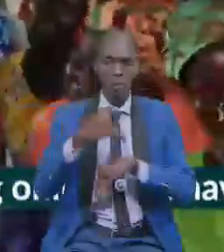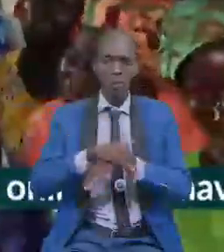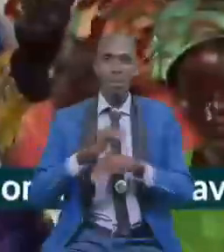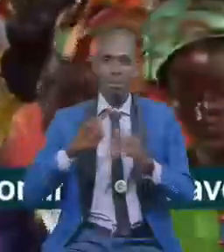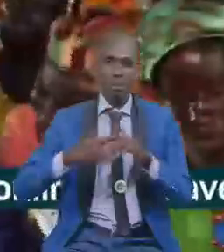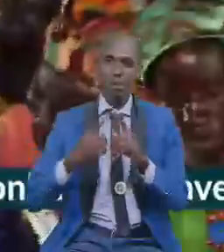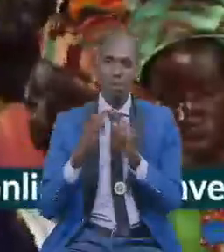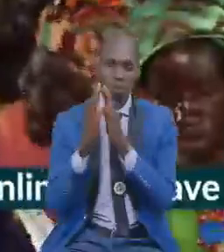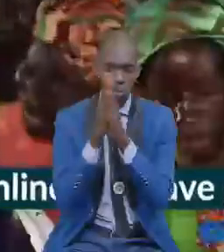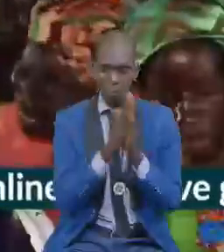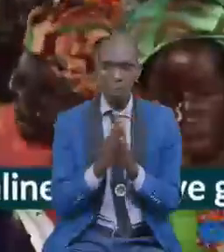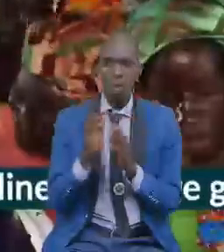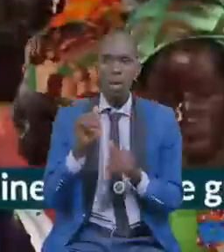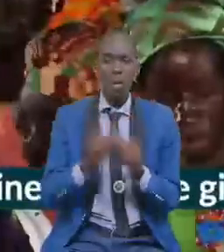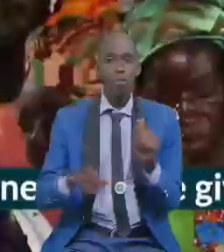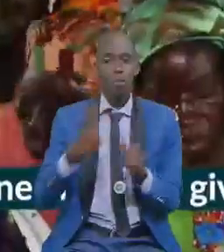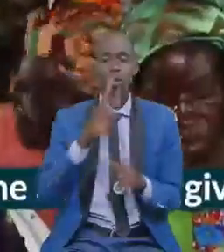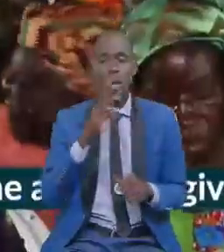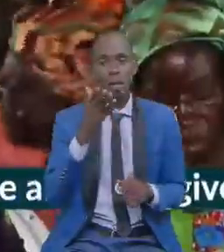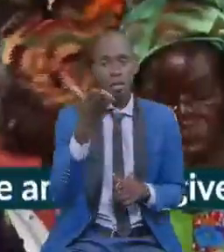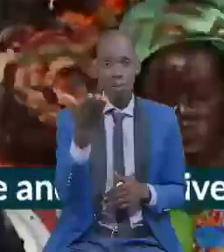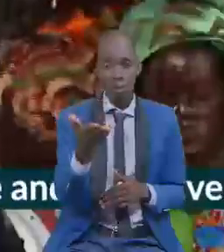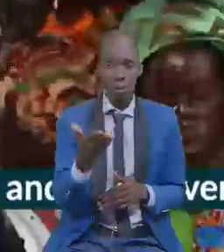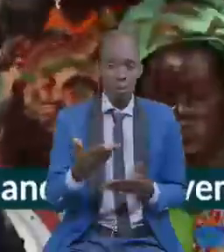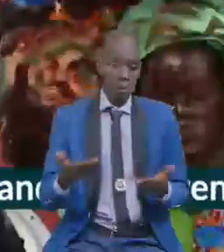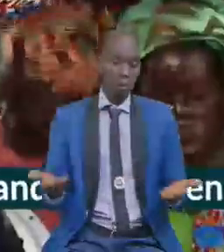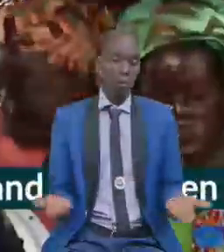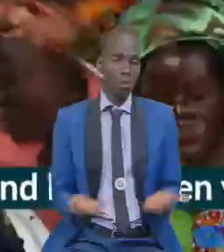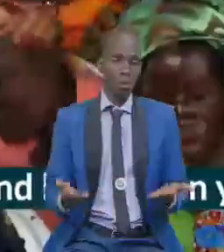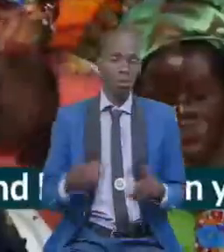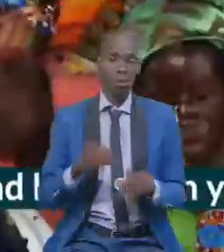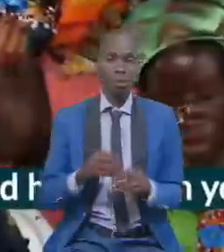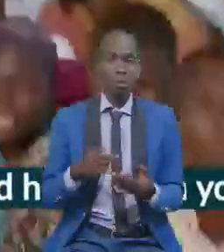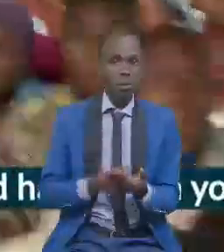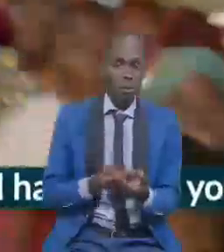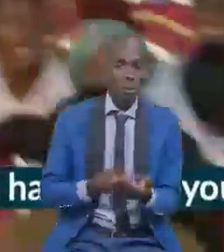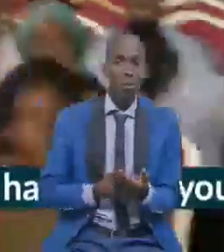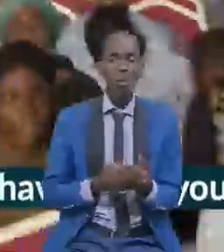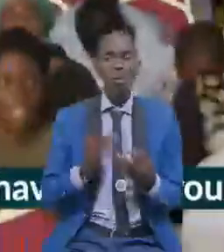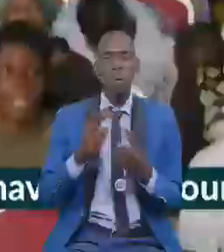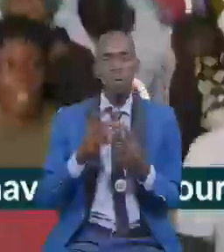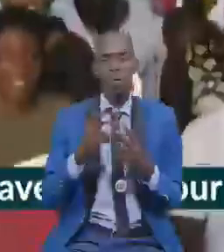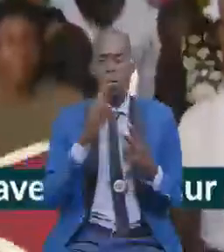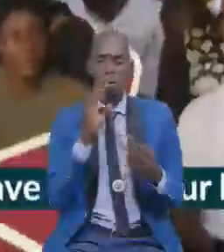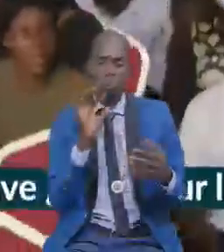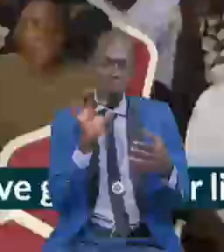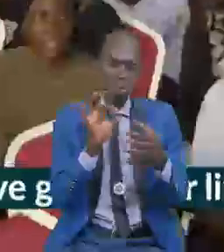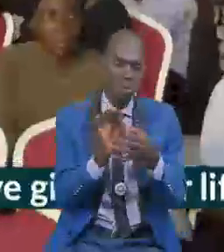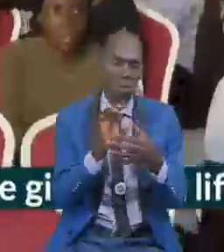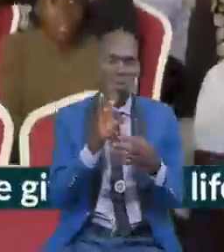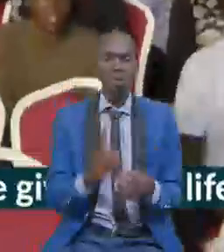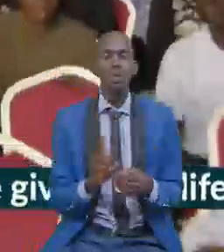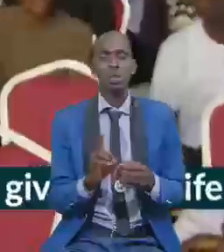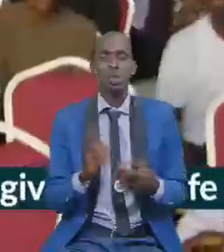Wherever you are on this planet, and you are connected to GCK in Accra,